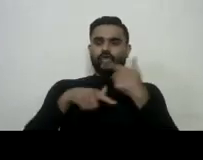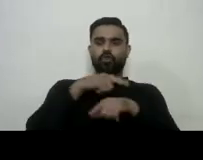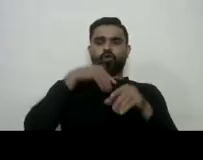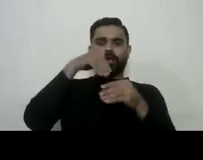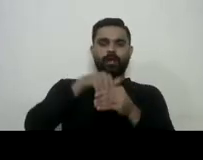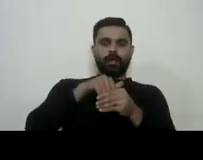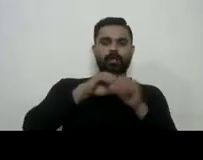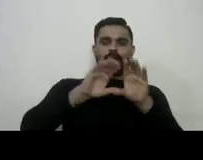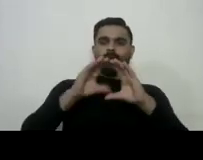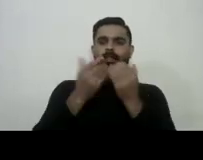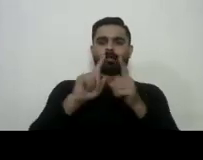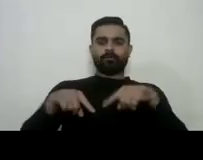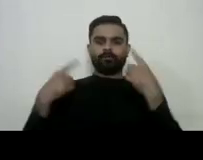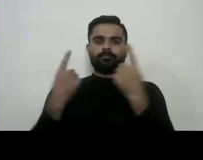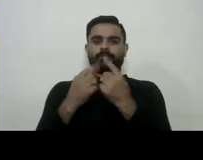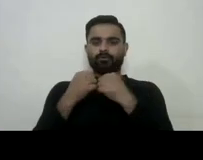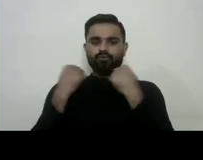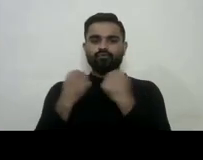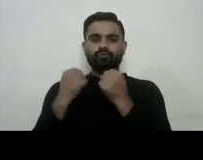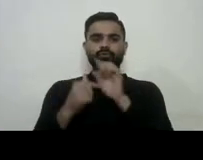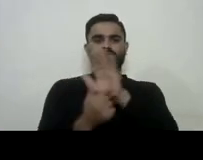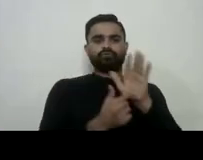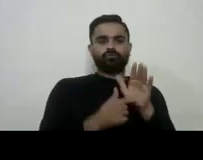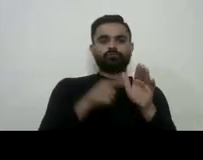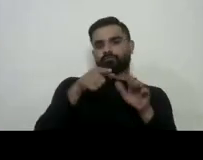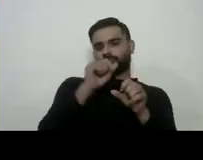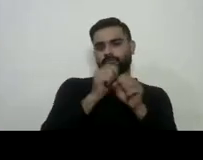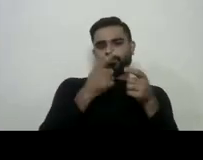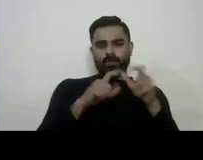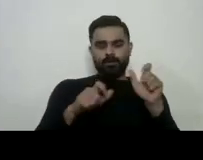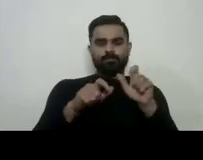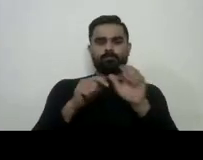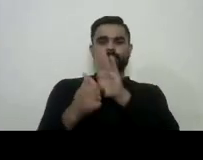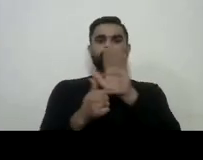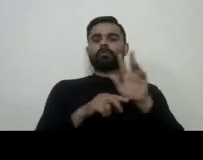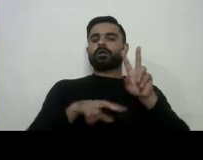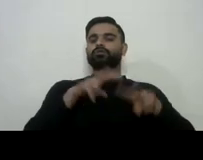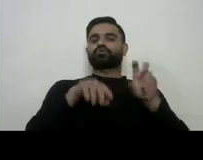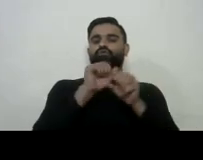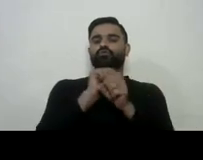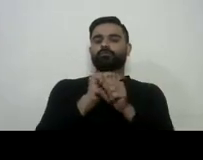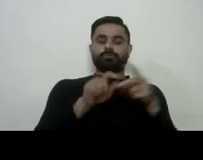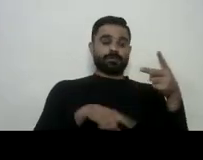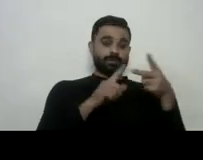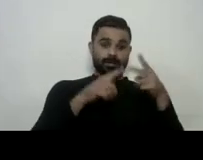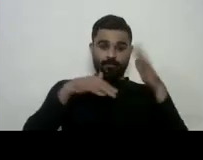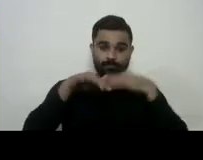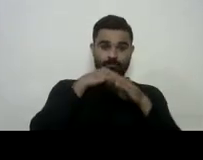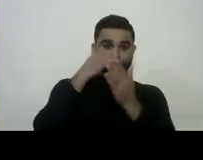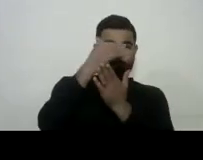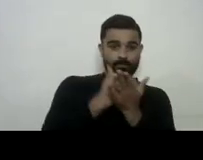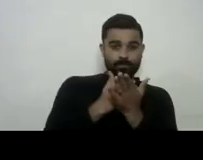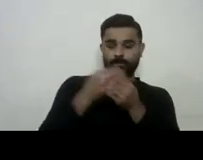context into the classroom, and the activity we saw, that was language adventure map. For the second strategy, that was